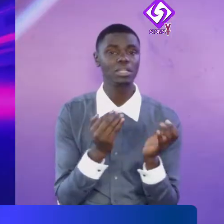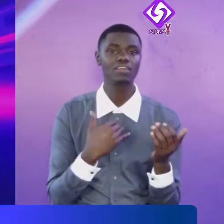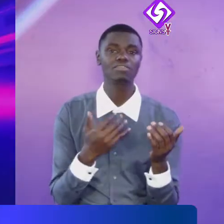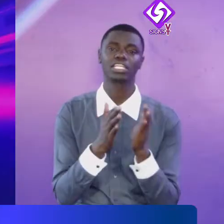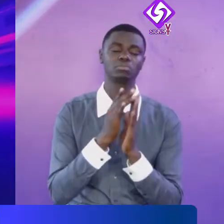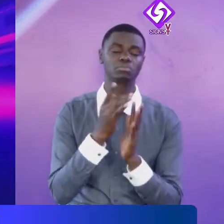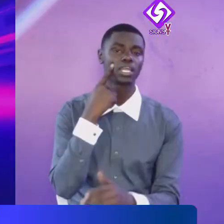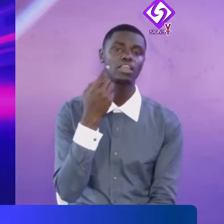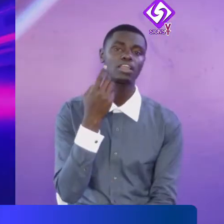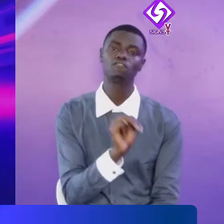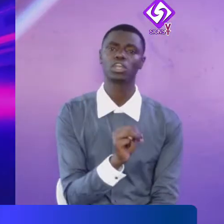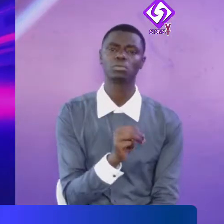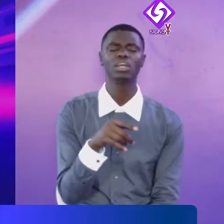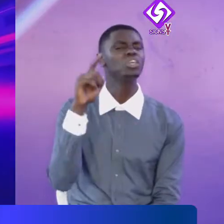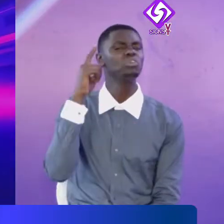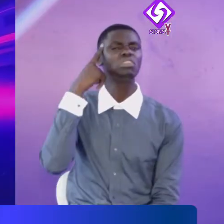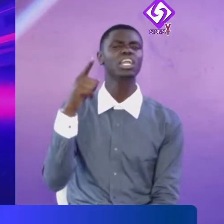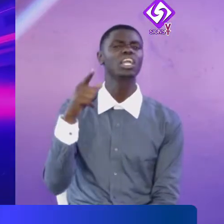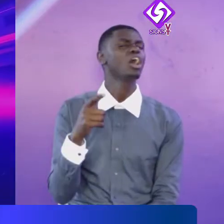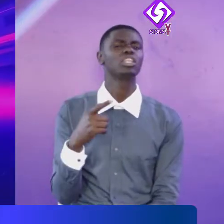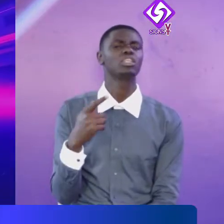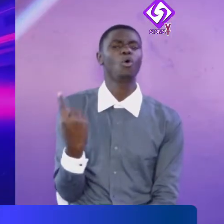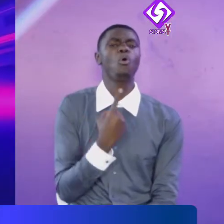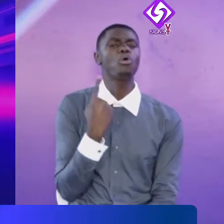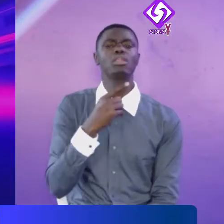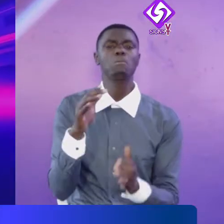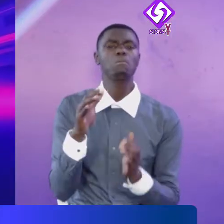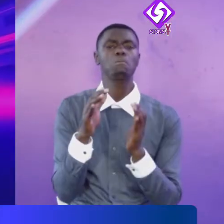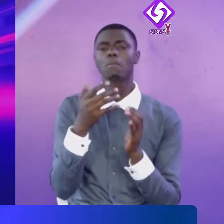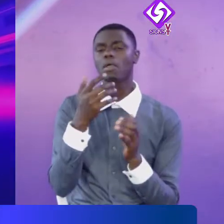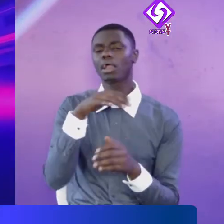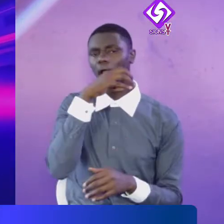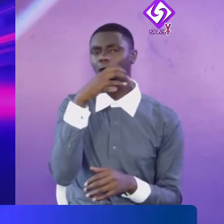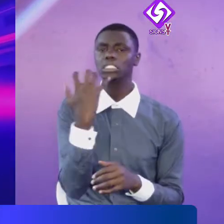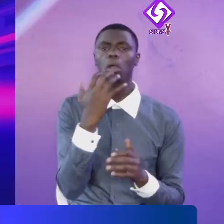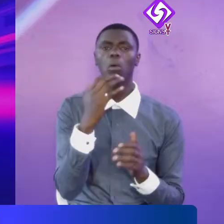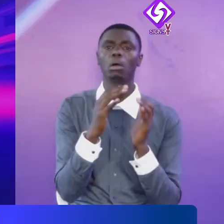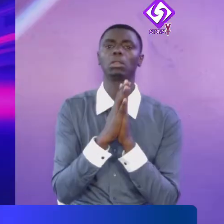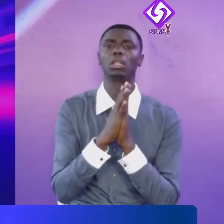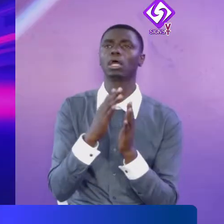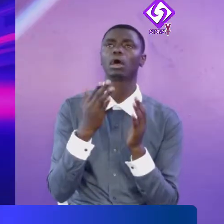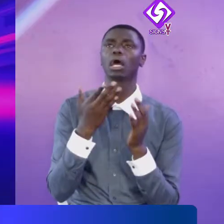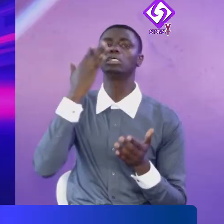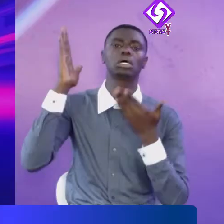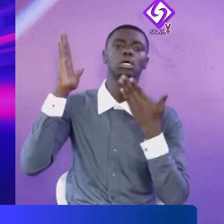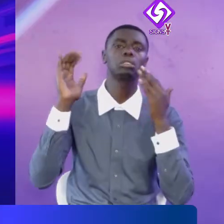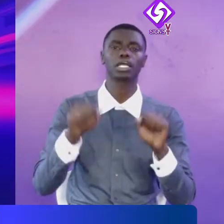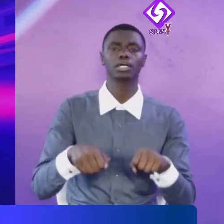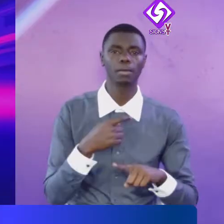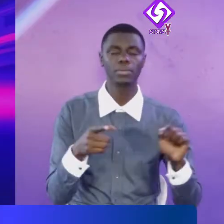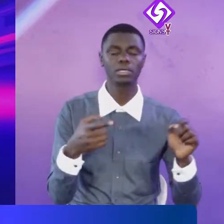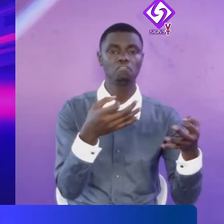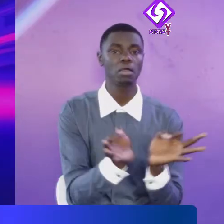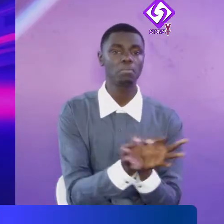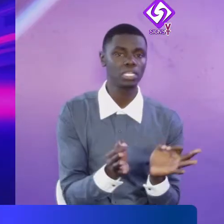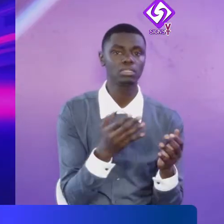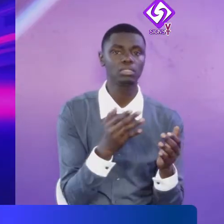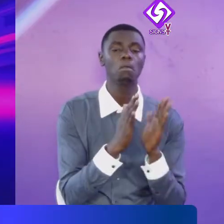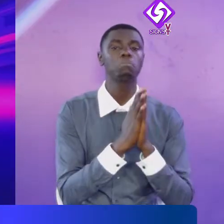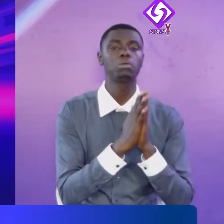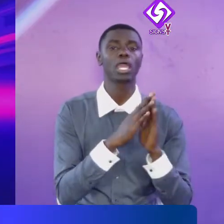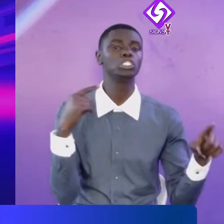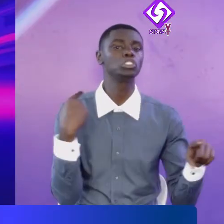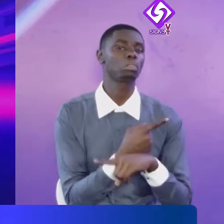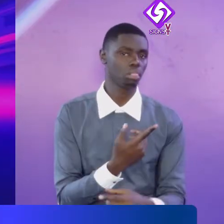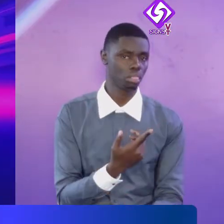So how comes you're thinking only your prayers can be answered, but not their prayers cannot be answered? How come you're thinking it's only your